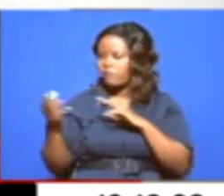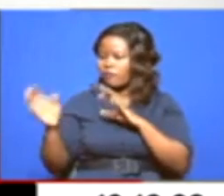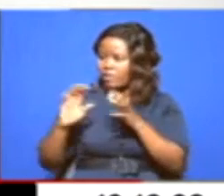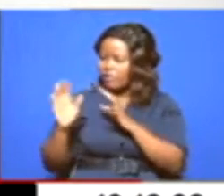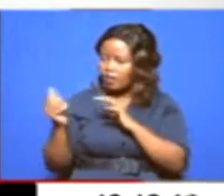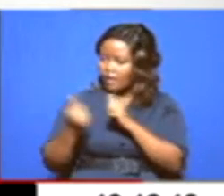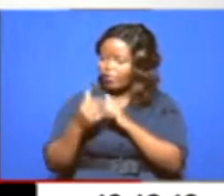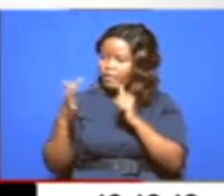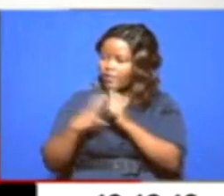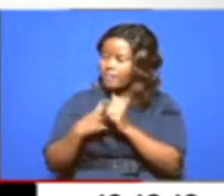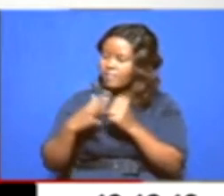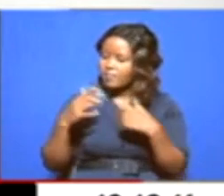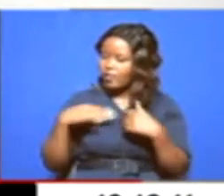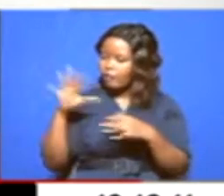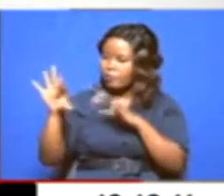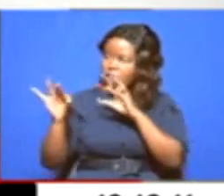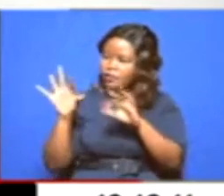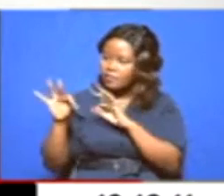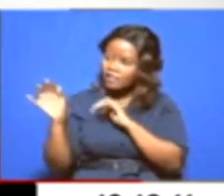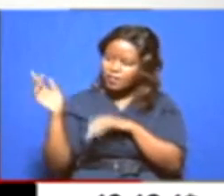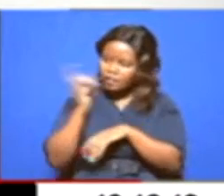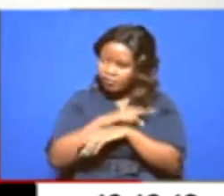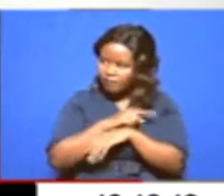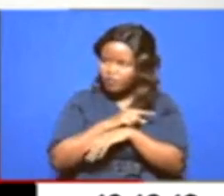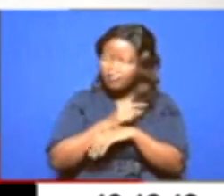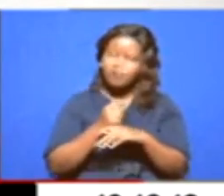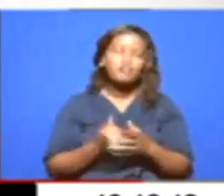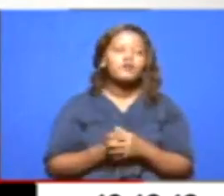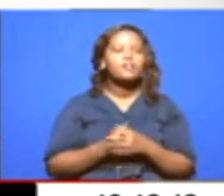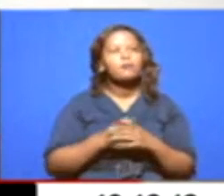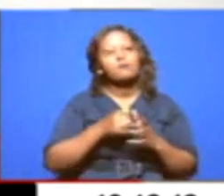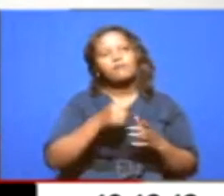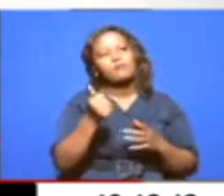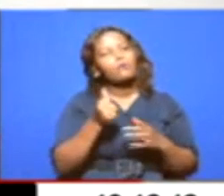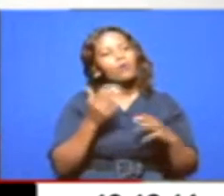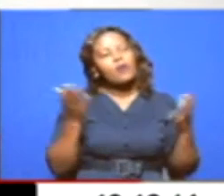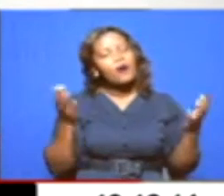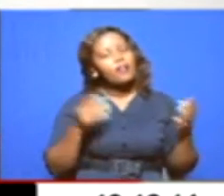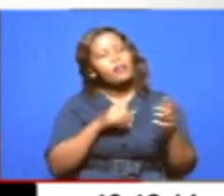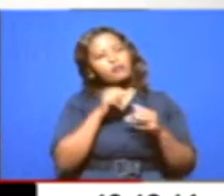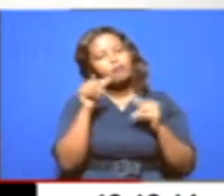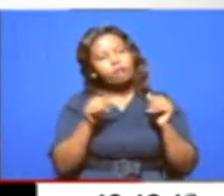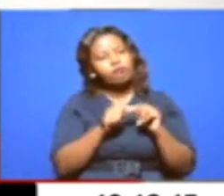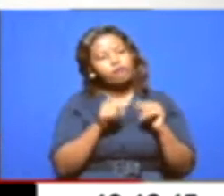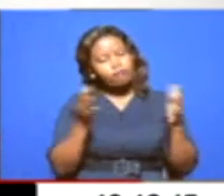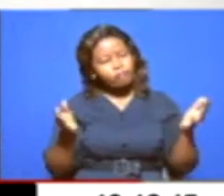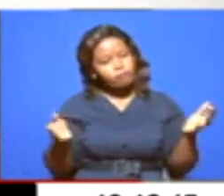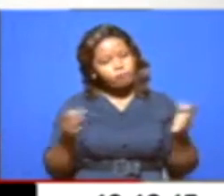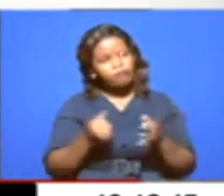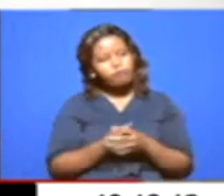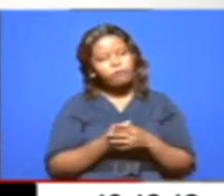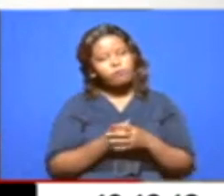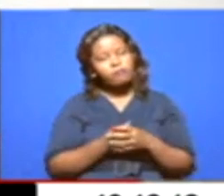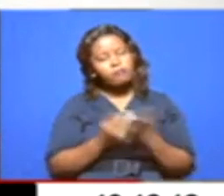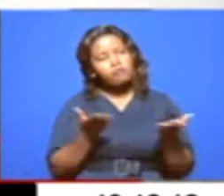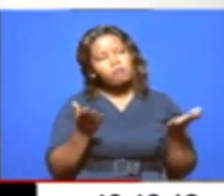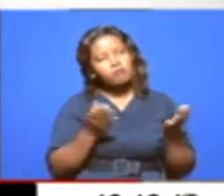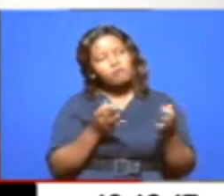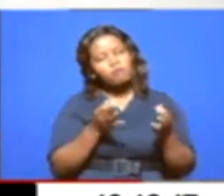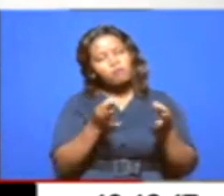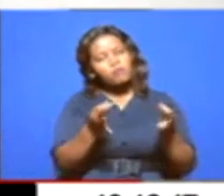been selected, and they'll be there. The other thing is now when it comes to the financial